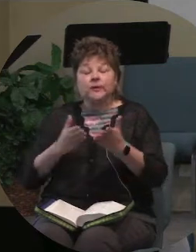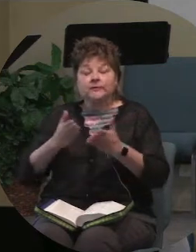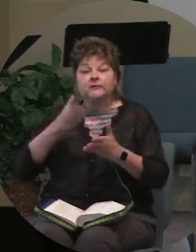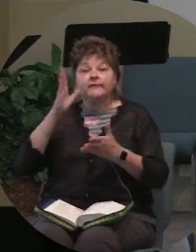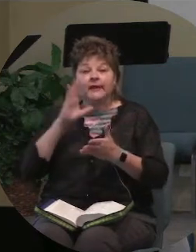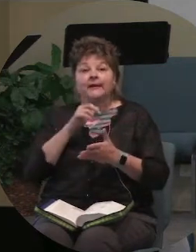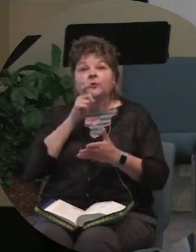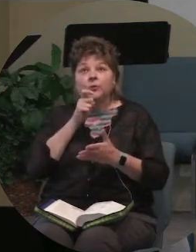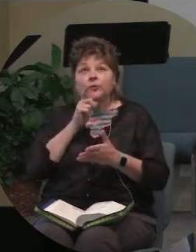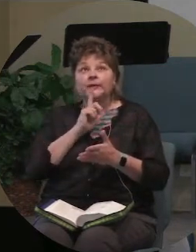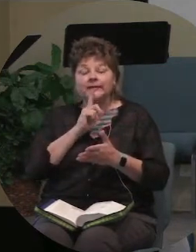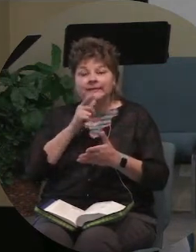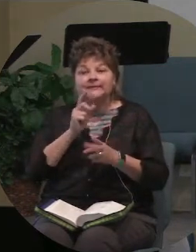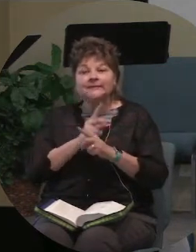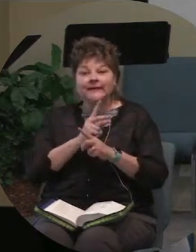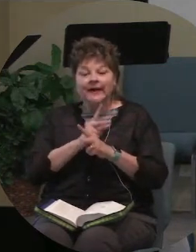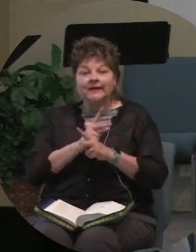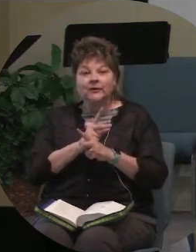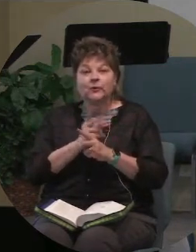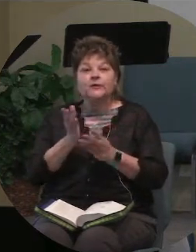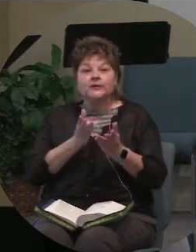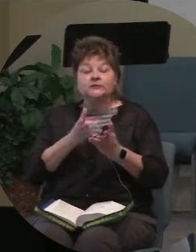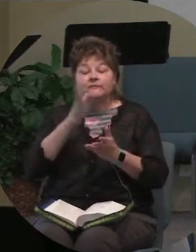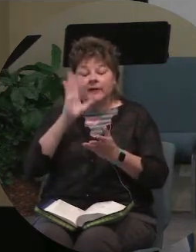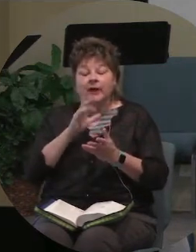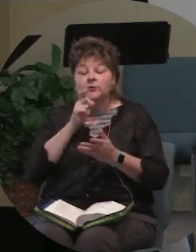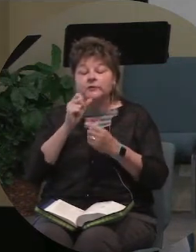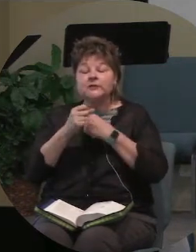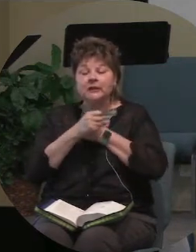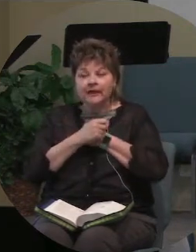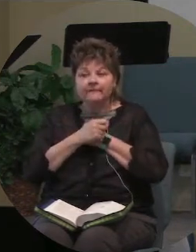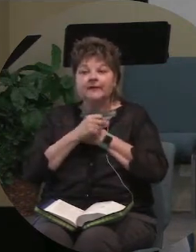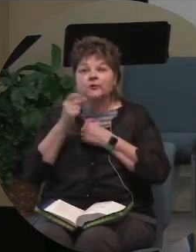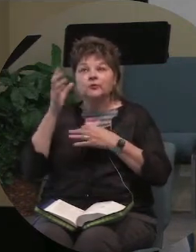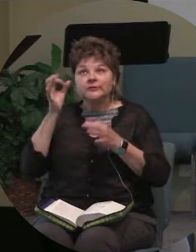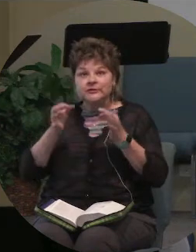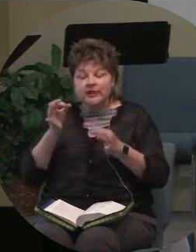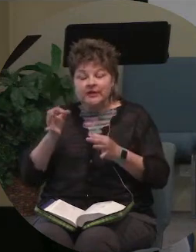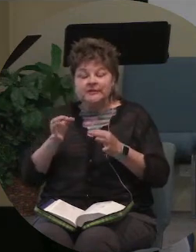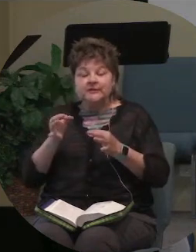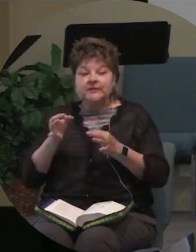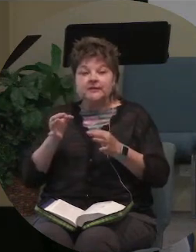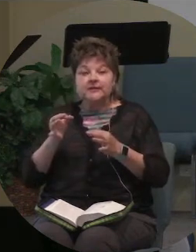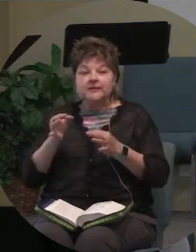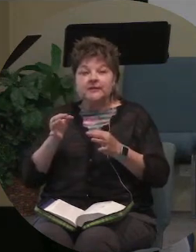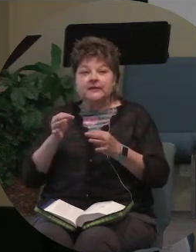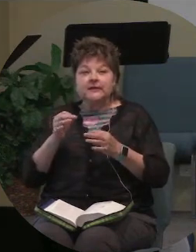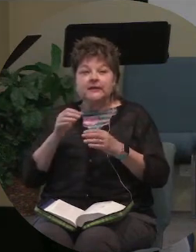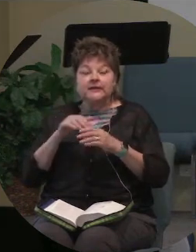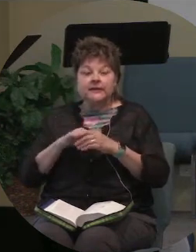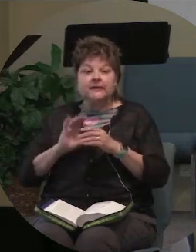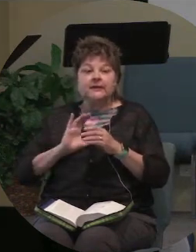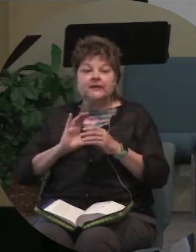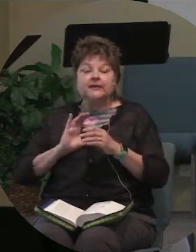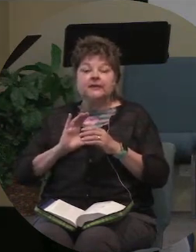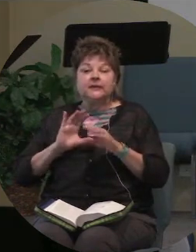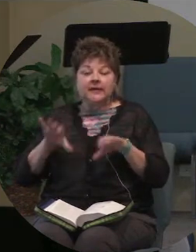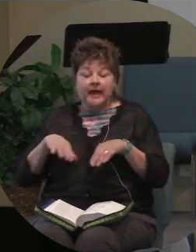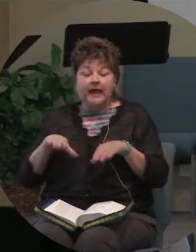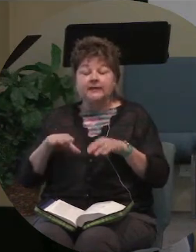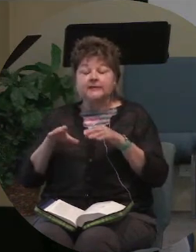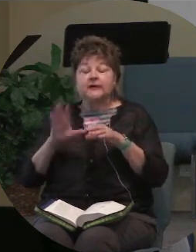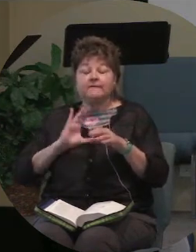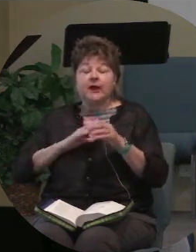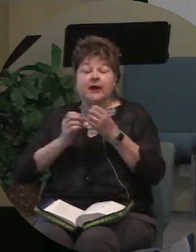is kind. We serve a God who is loving, who is just. And in the very act of our salvation, he